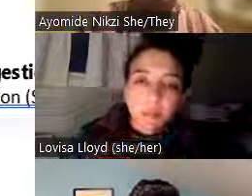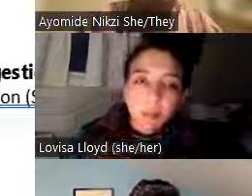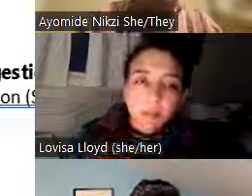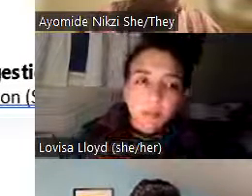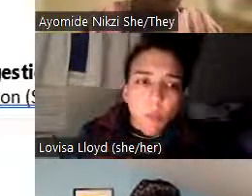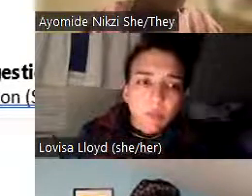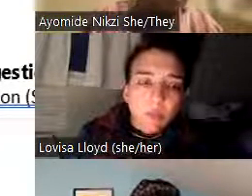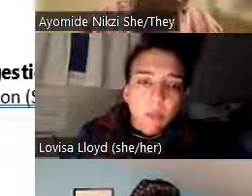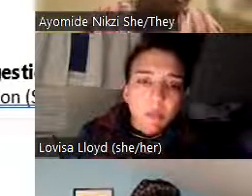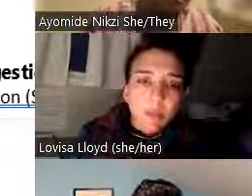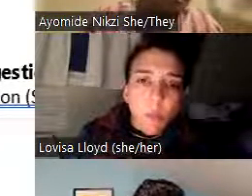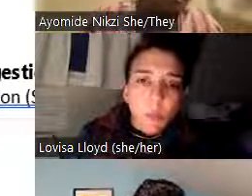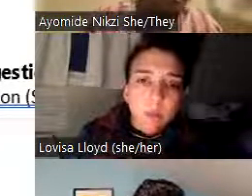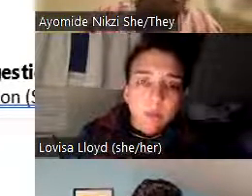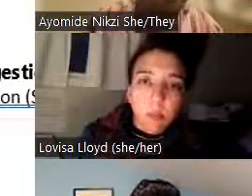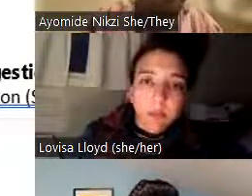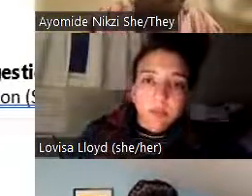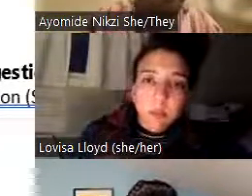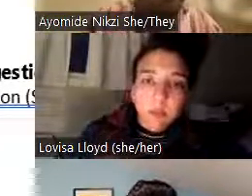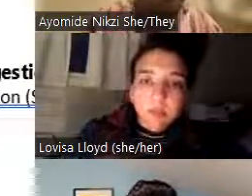Commissioner or co-chair Faith?